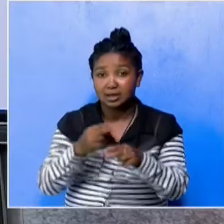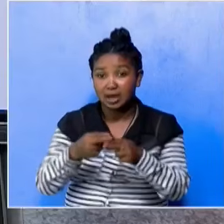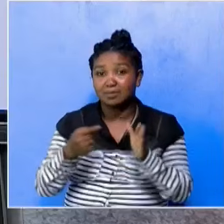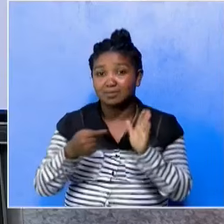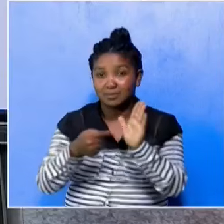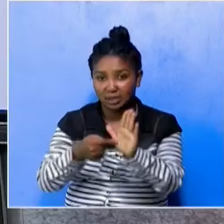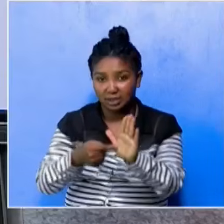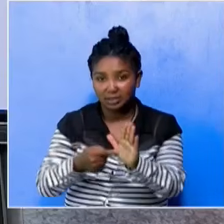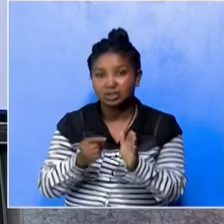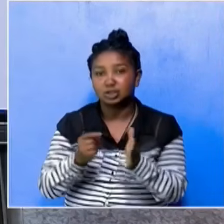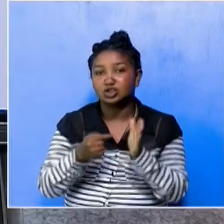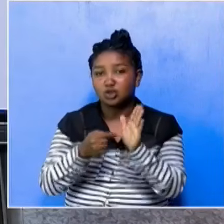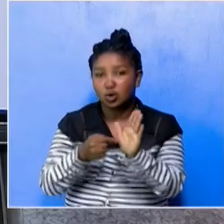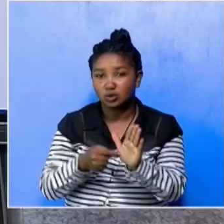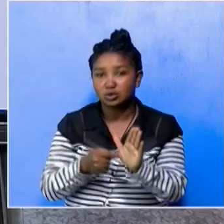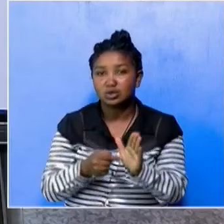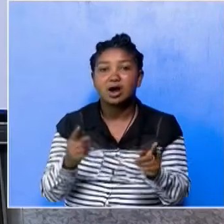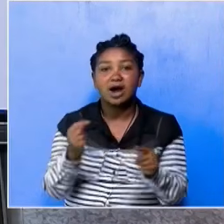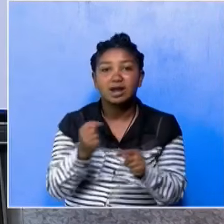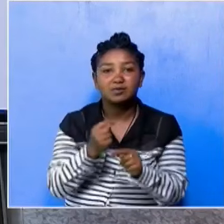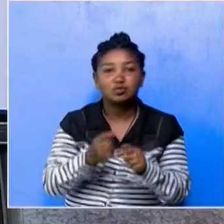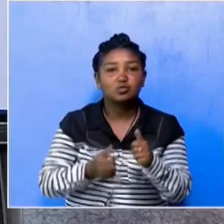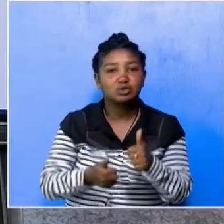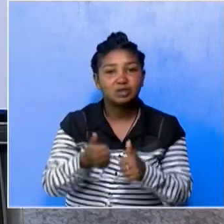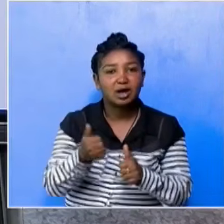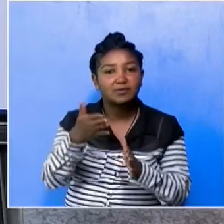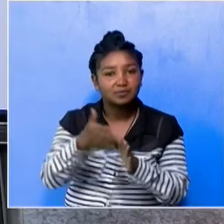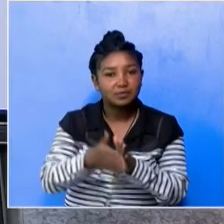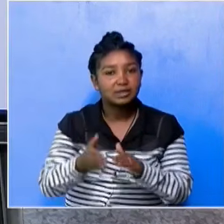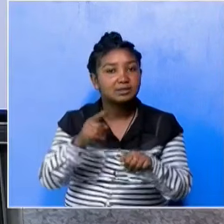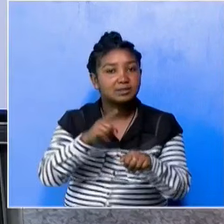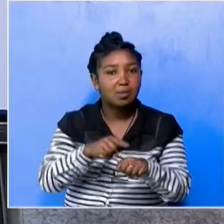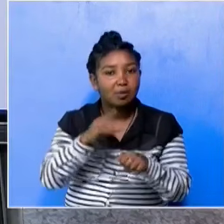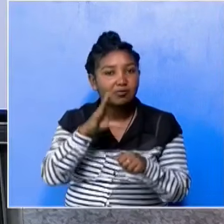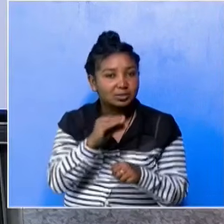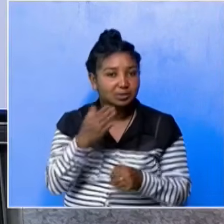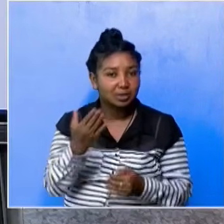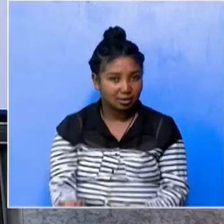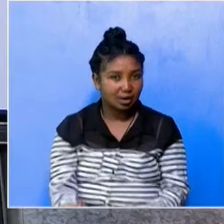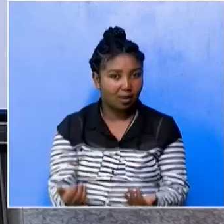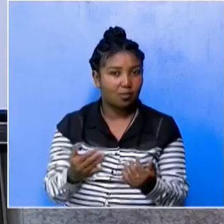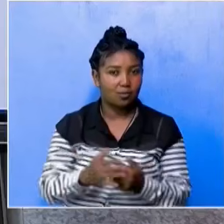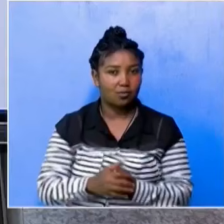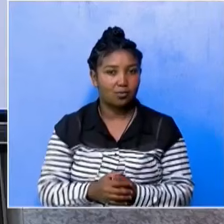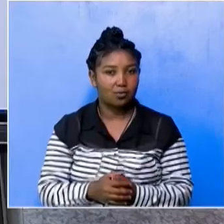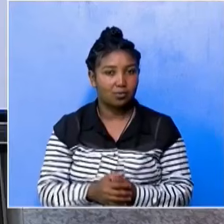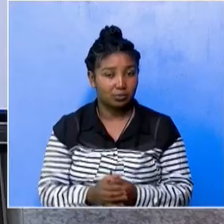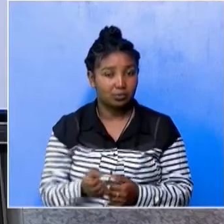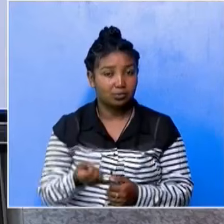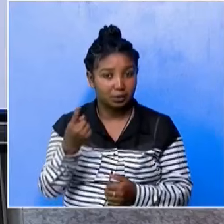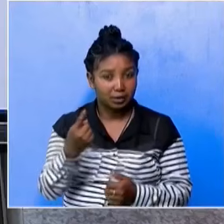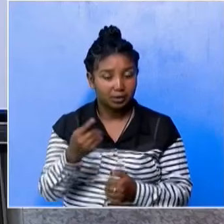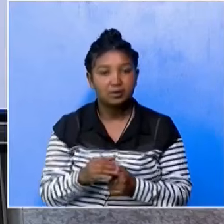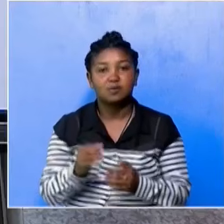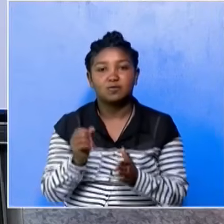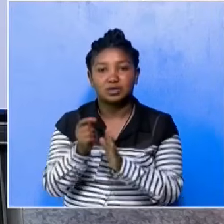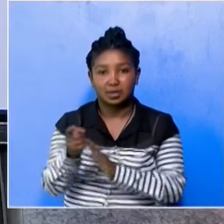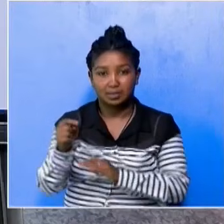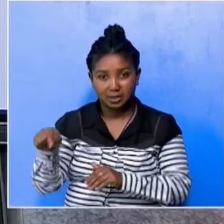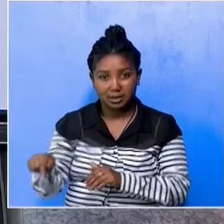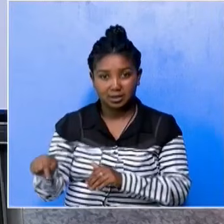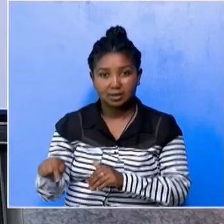indicates, it shows an activity which happening at the time of speaking or right now. Okay? For example,